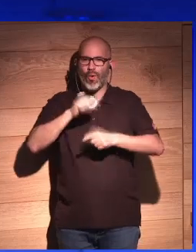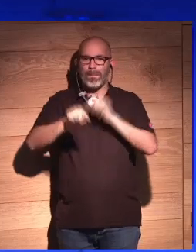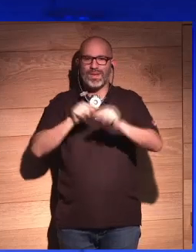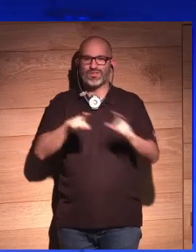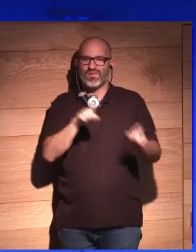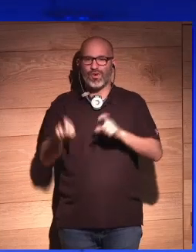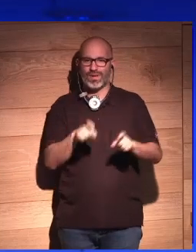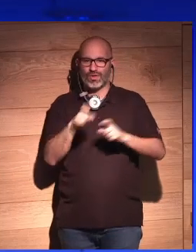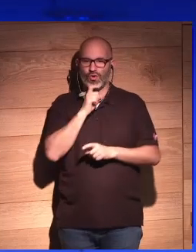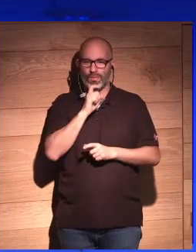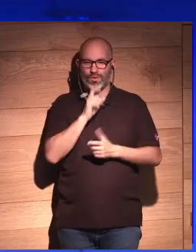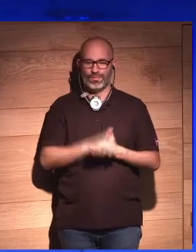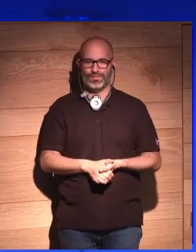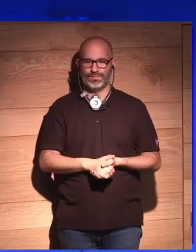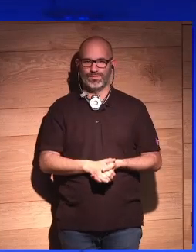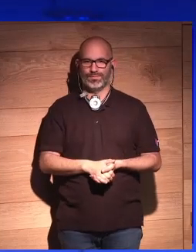for that effort.